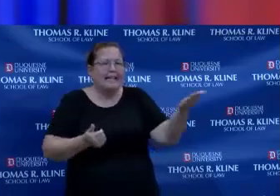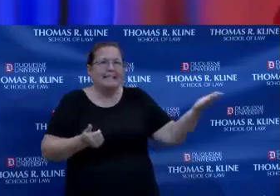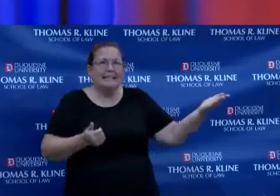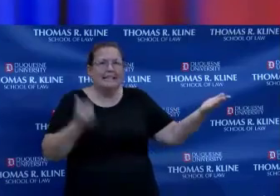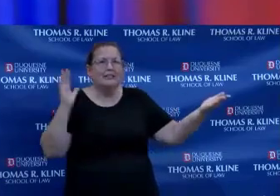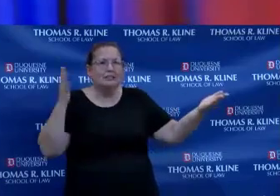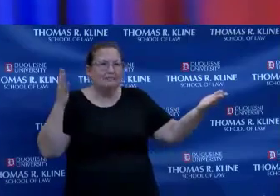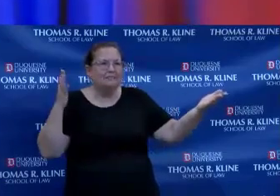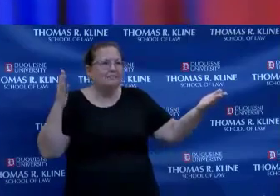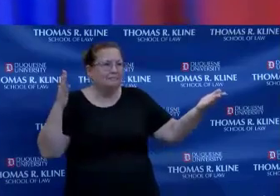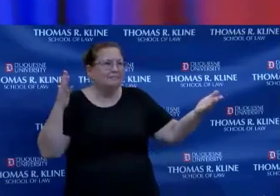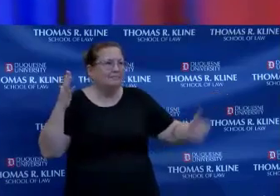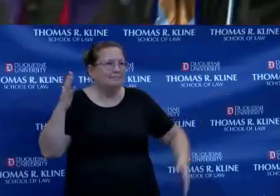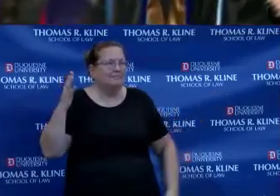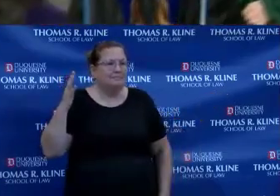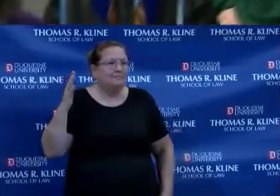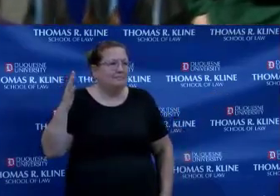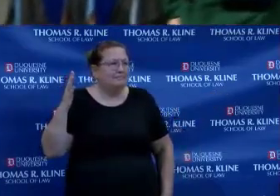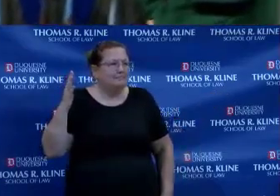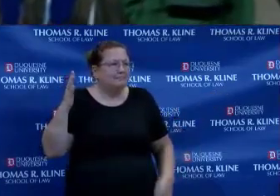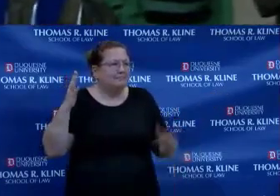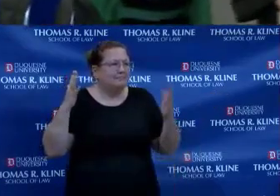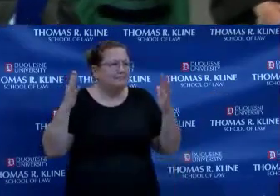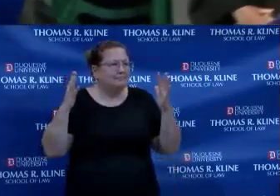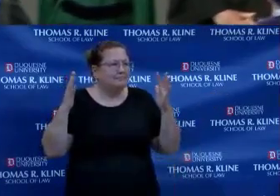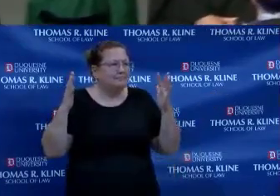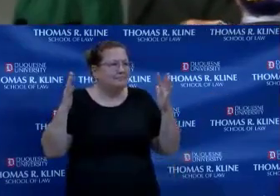Duquesne Kline School of Law faculty?